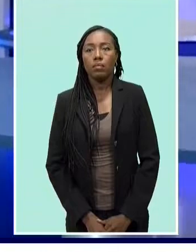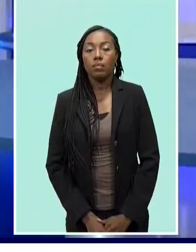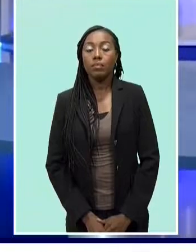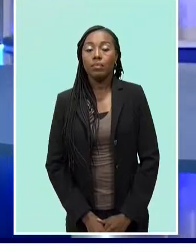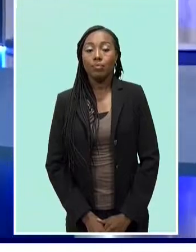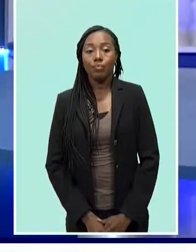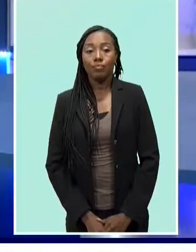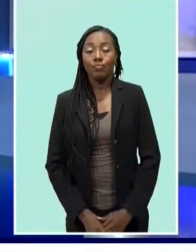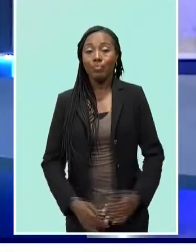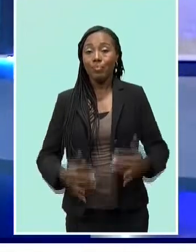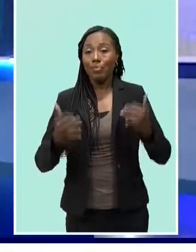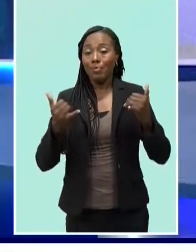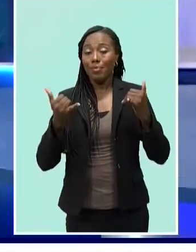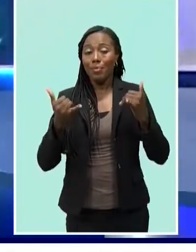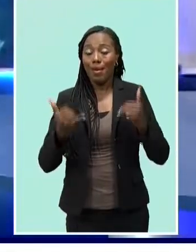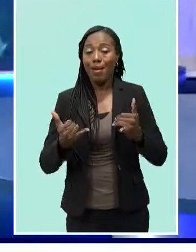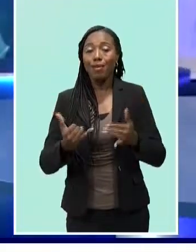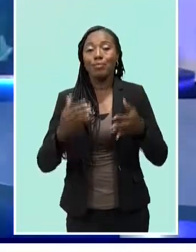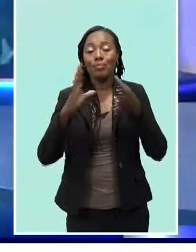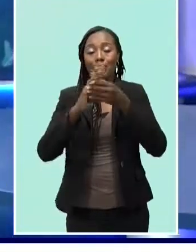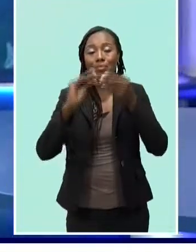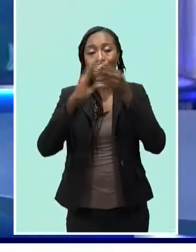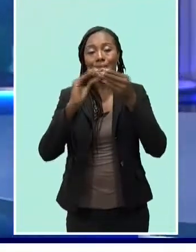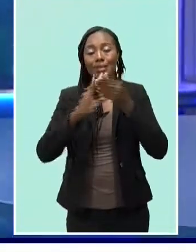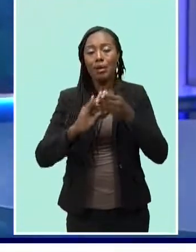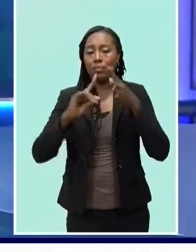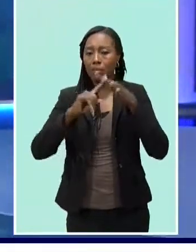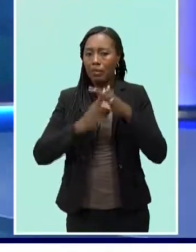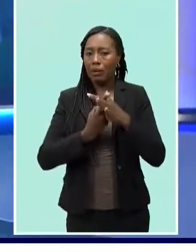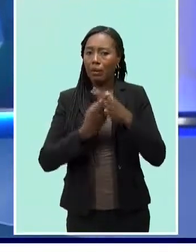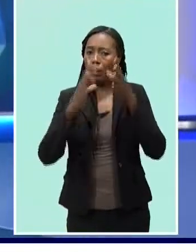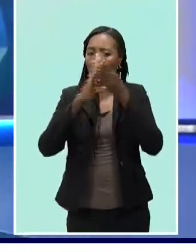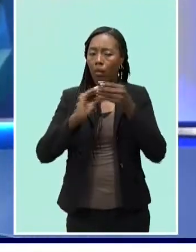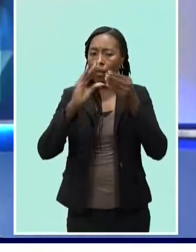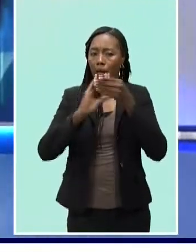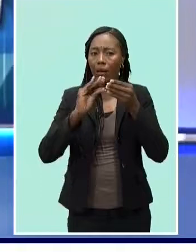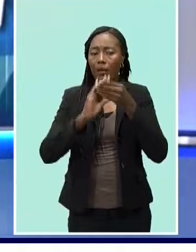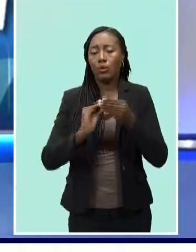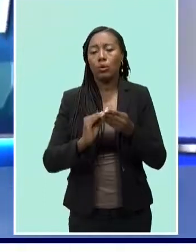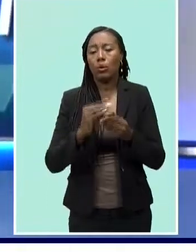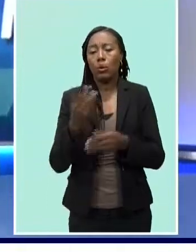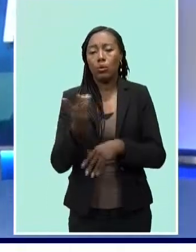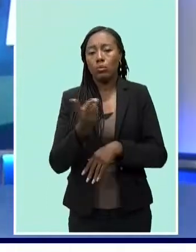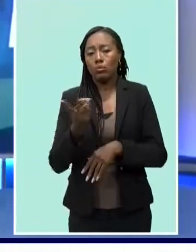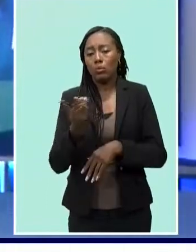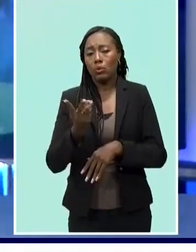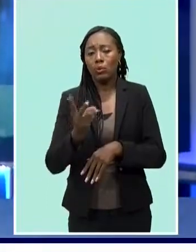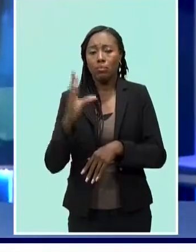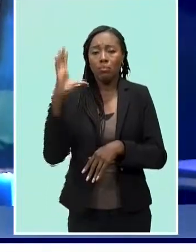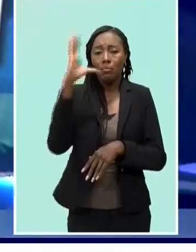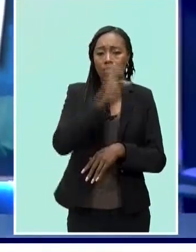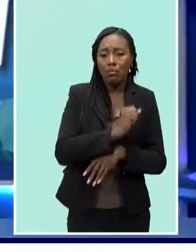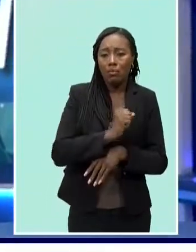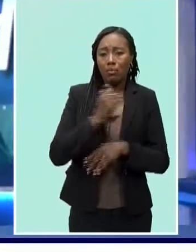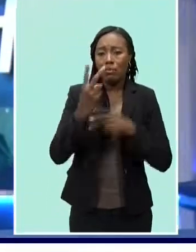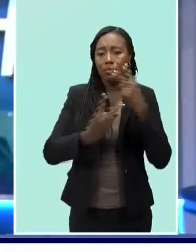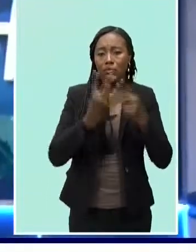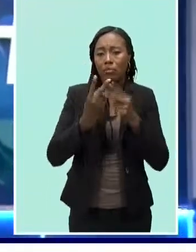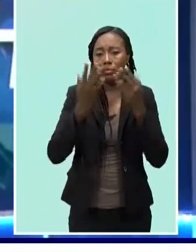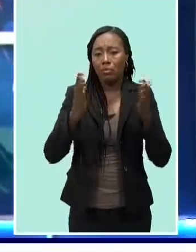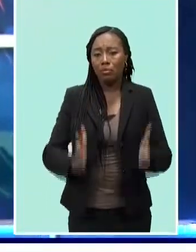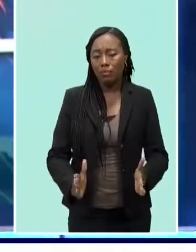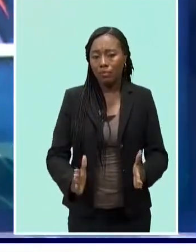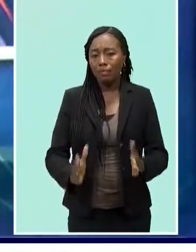And in our top story tonight, we begin with that story, of course, with those 2 missing visitors.